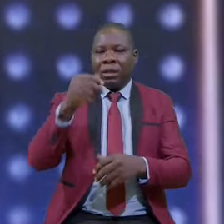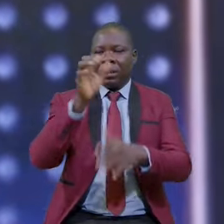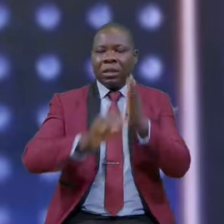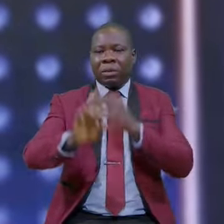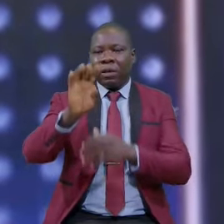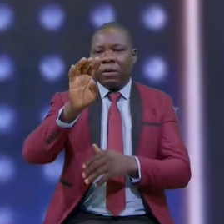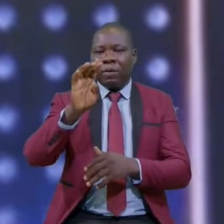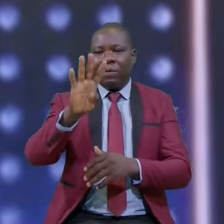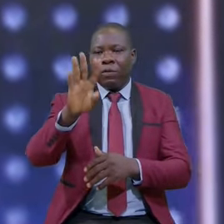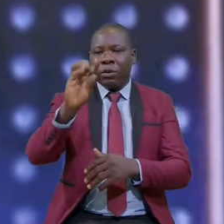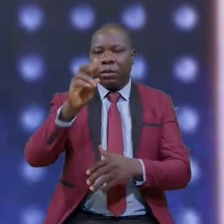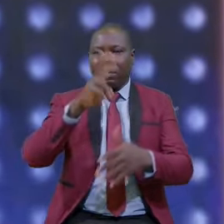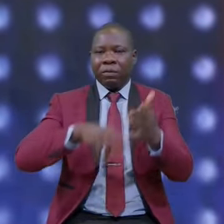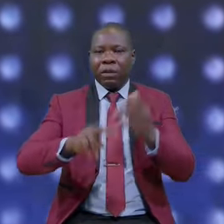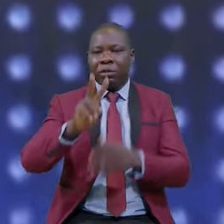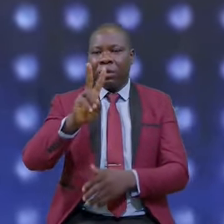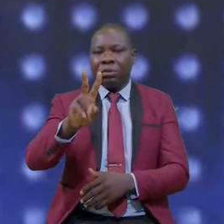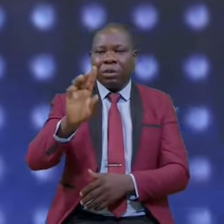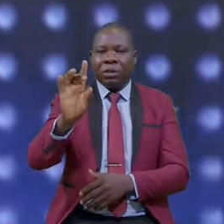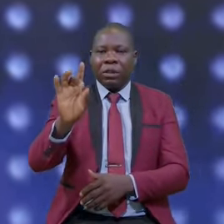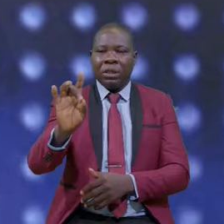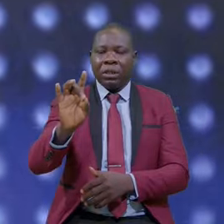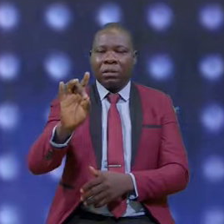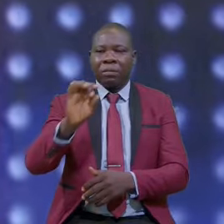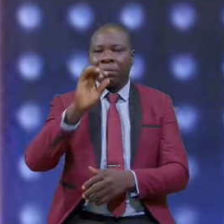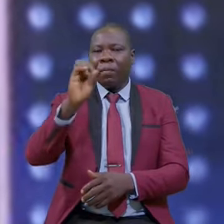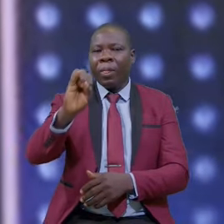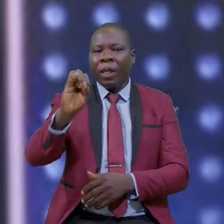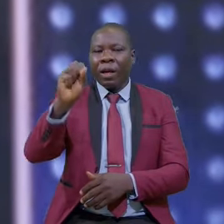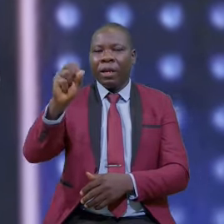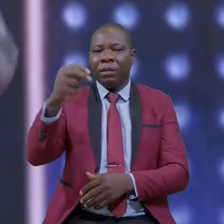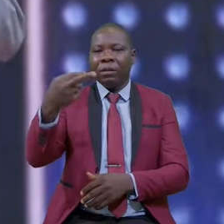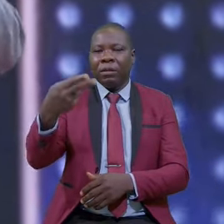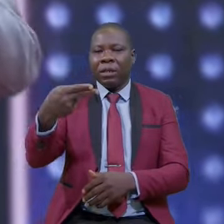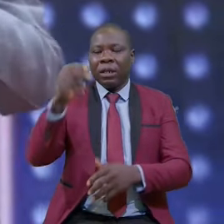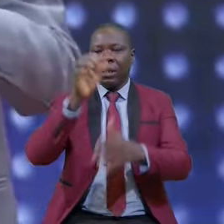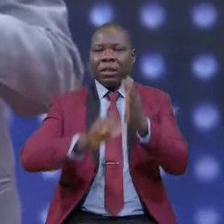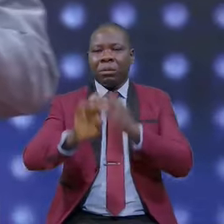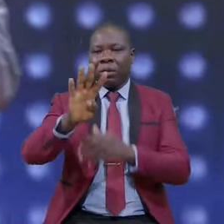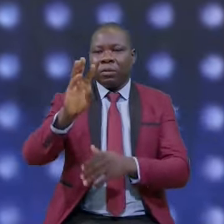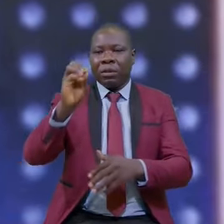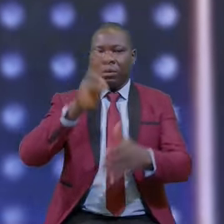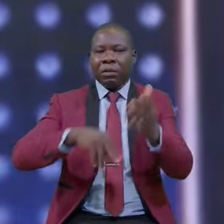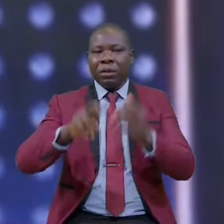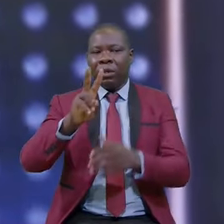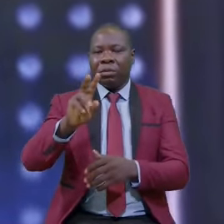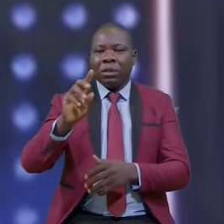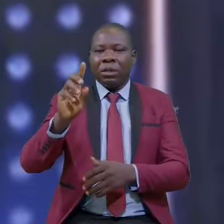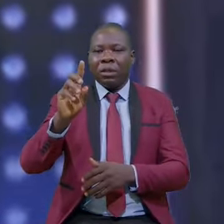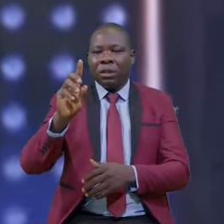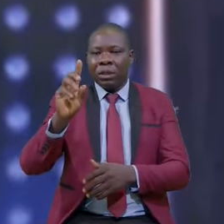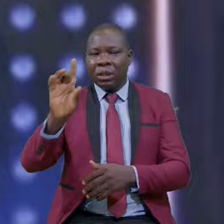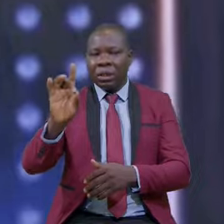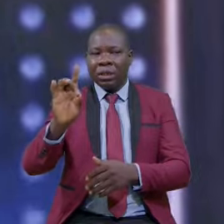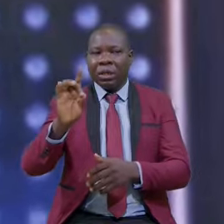28. Isaiah chapter 40, verse 28. It says, "Hast thou